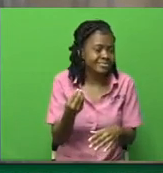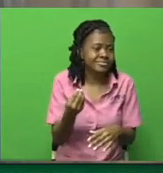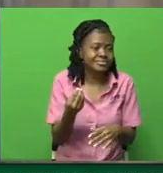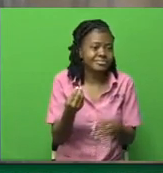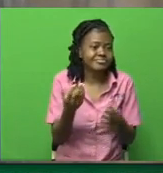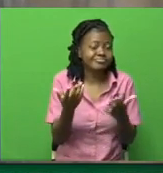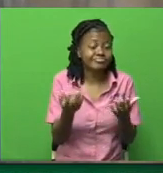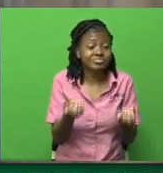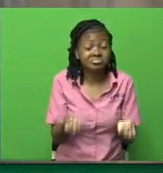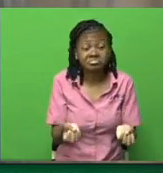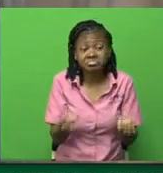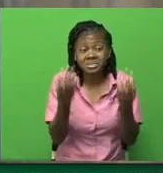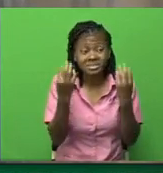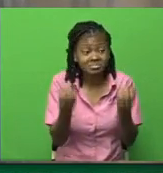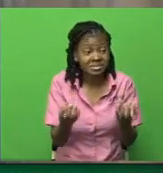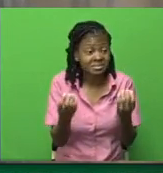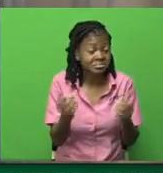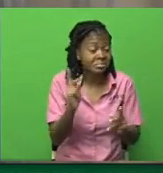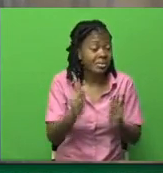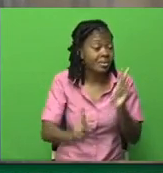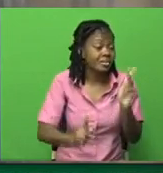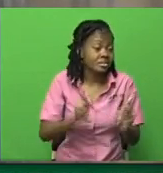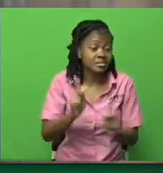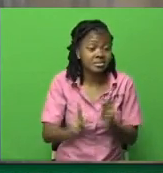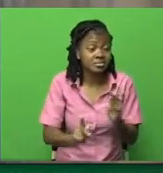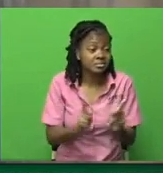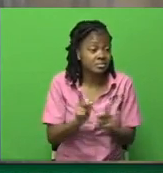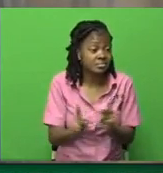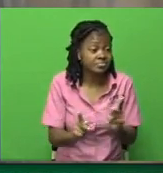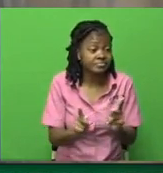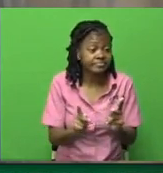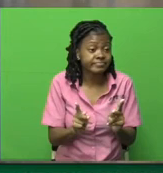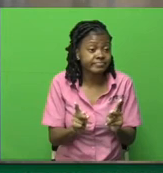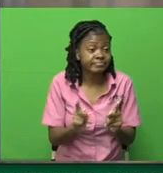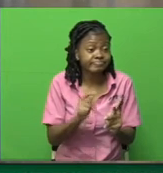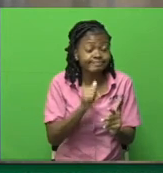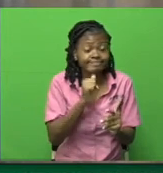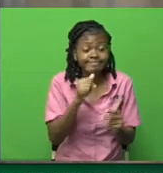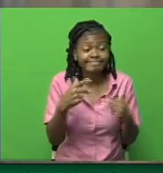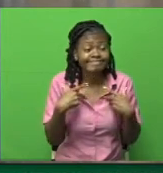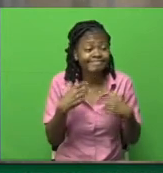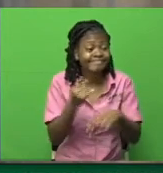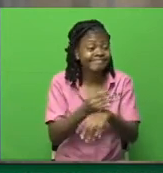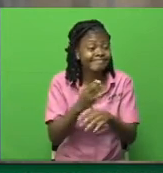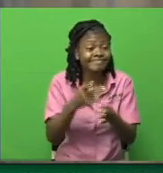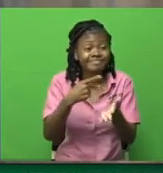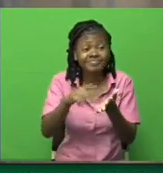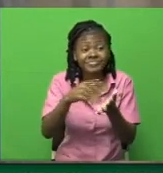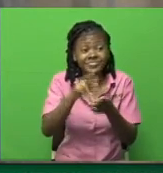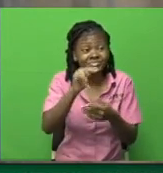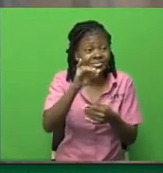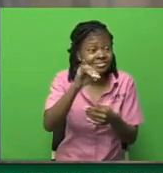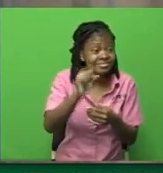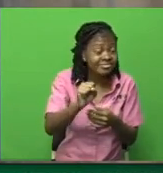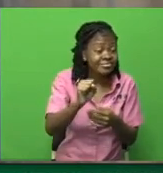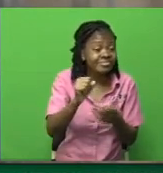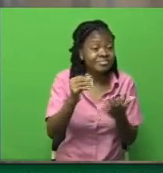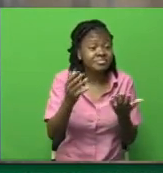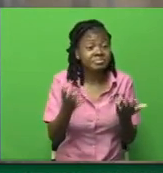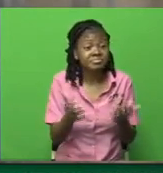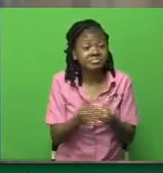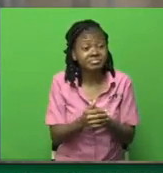so foreign numbers of people put it in but you have to pay out more instead of dealing with this matter